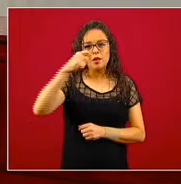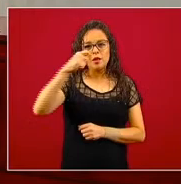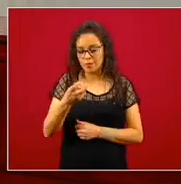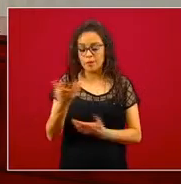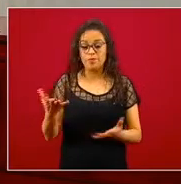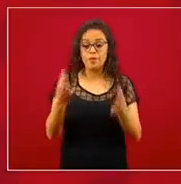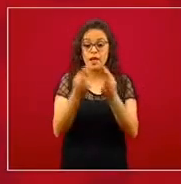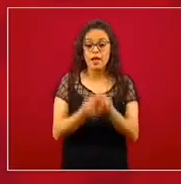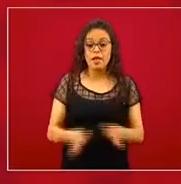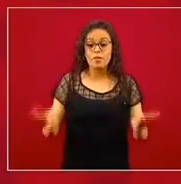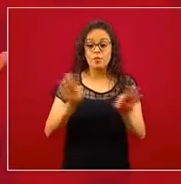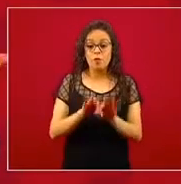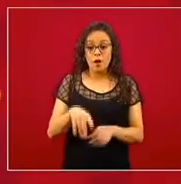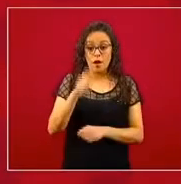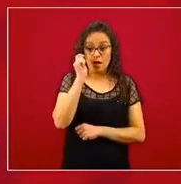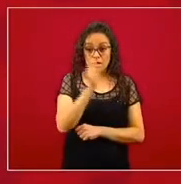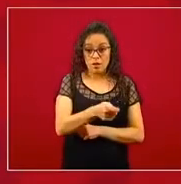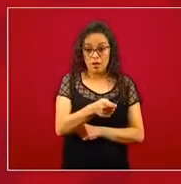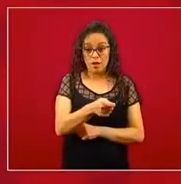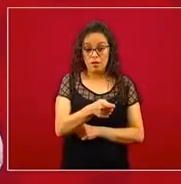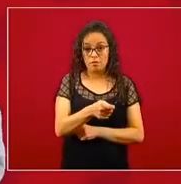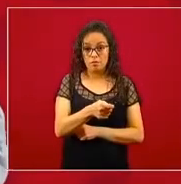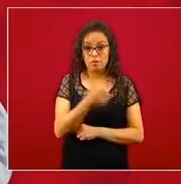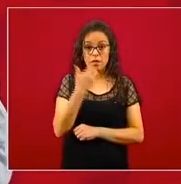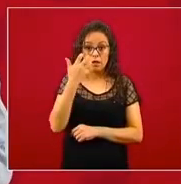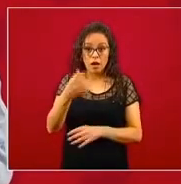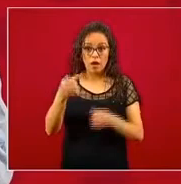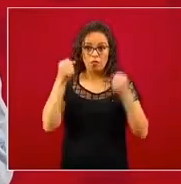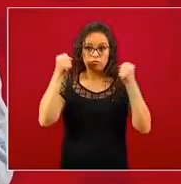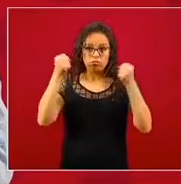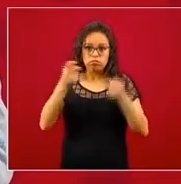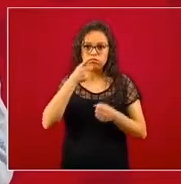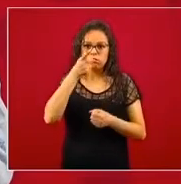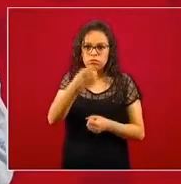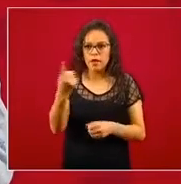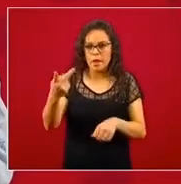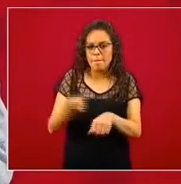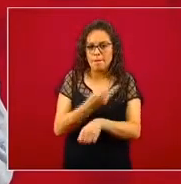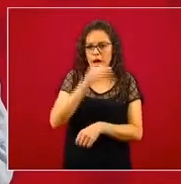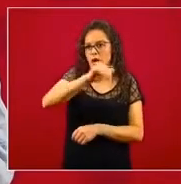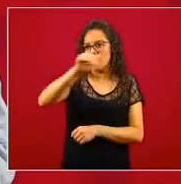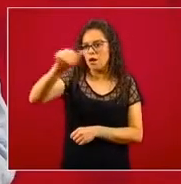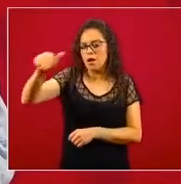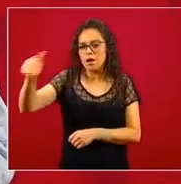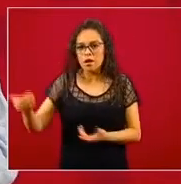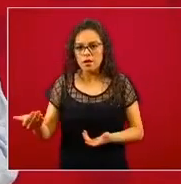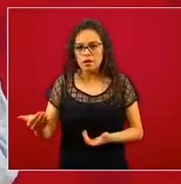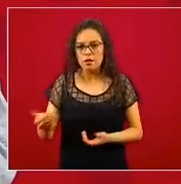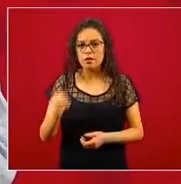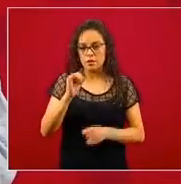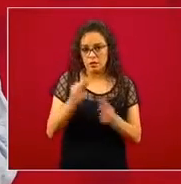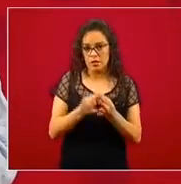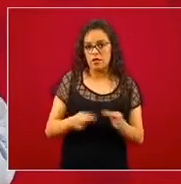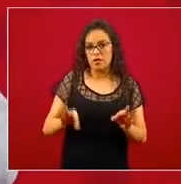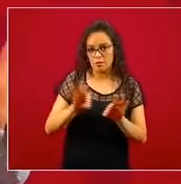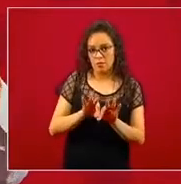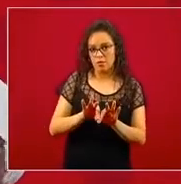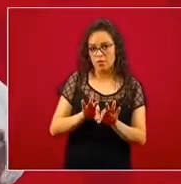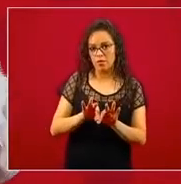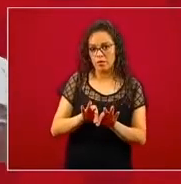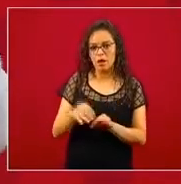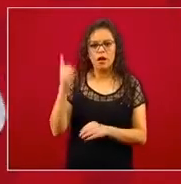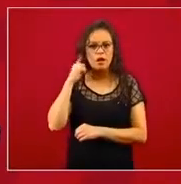Why are they demanding the PPE as they require in order